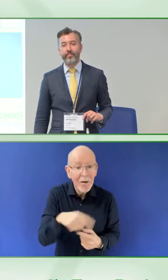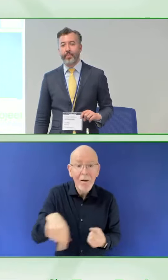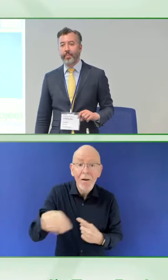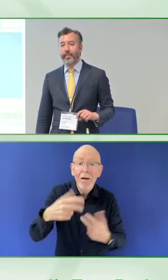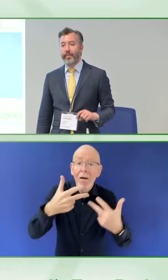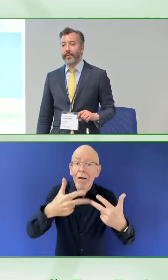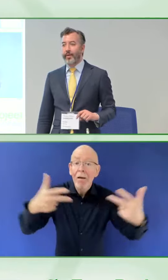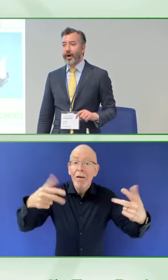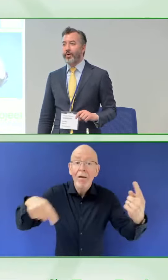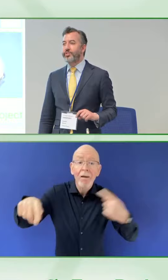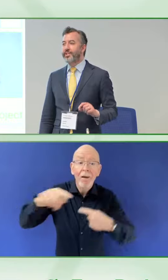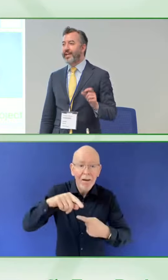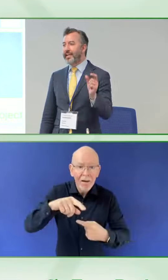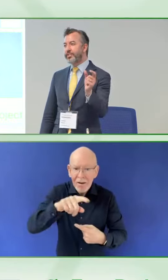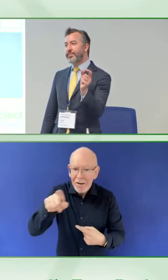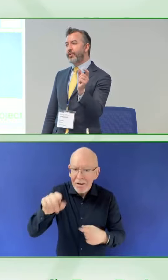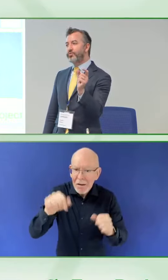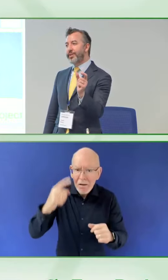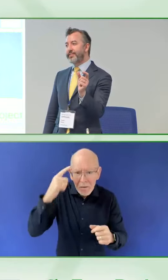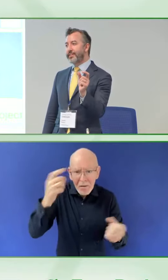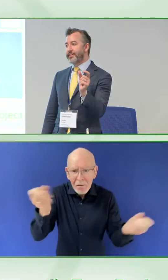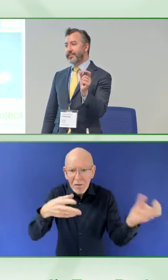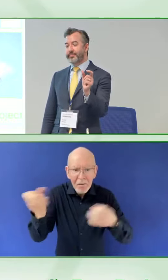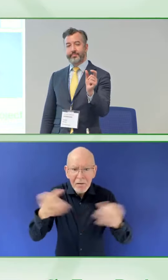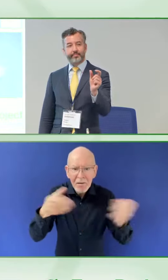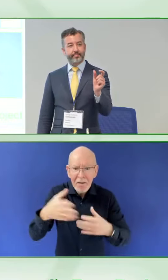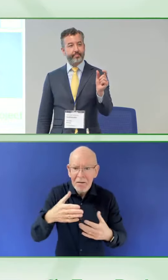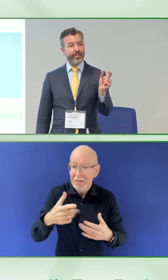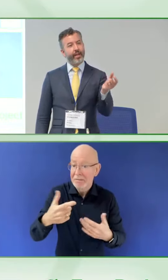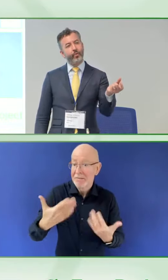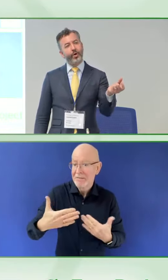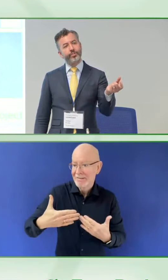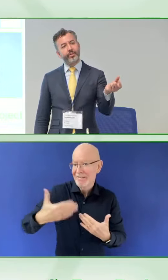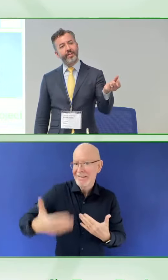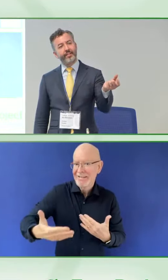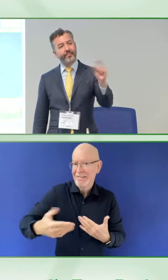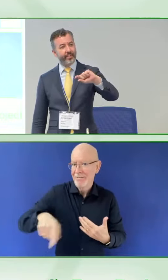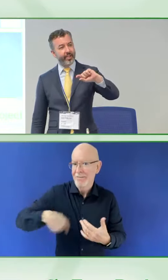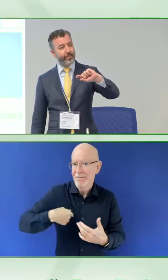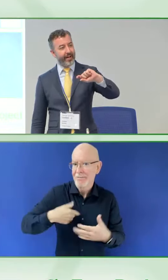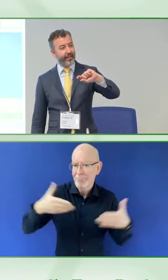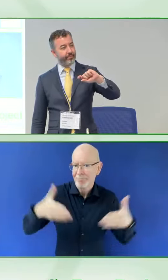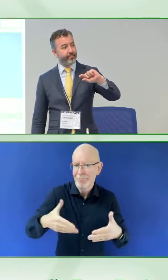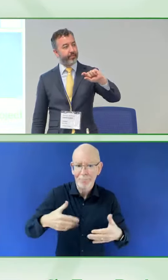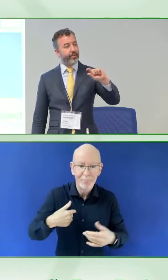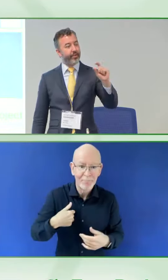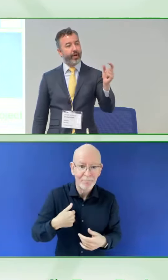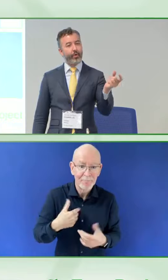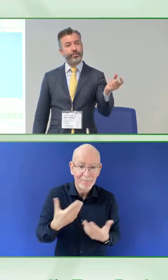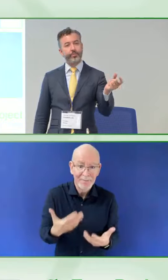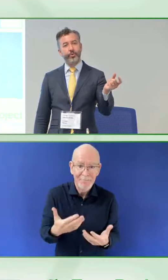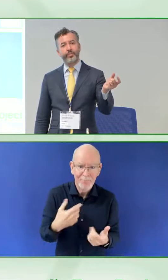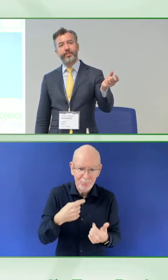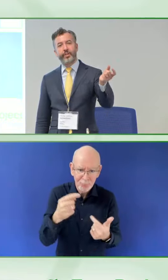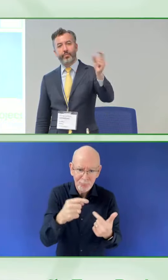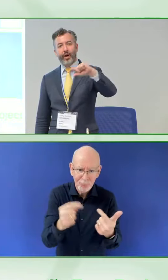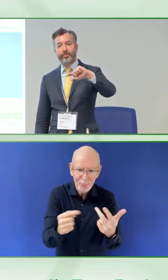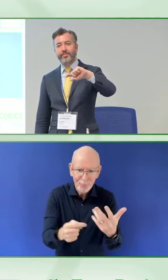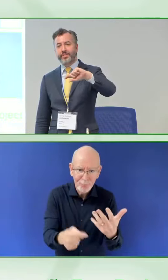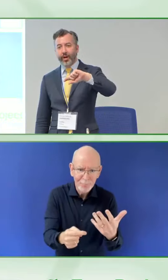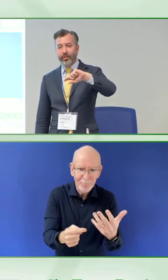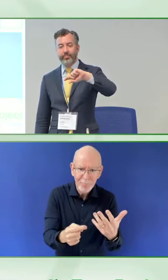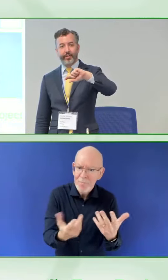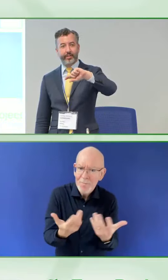script. I want you to take each of those reasons, and I want you to think differently about it. I want you to move into